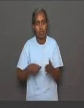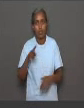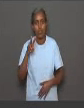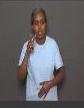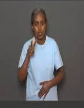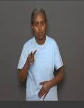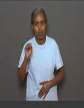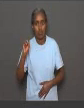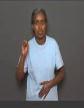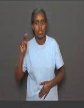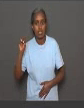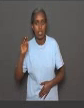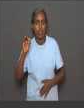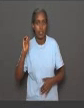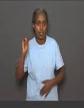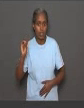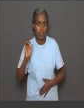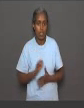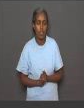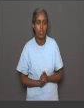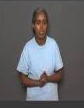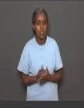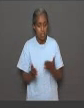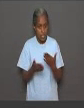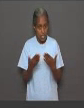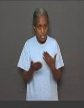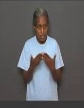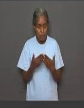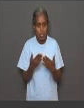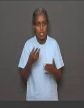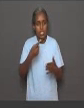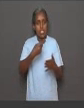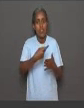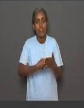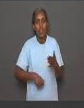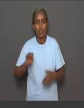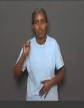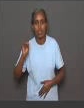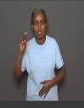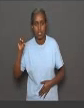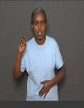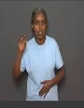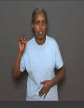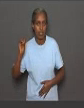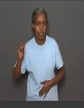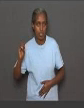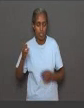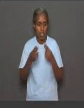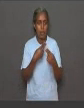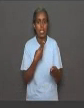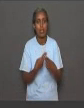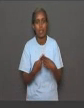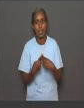2 sine theta are simply the values of sine theta